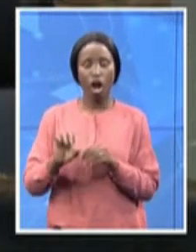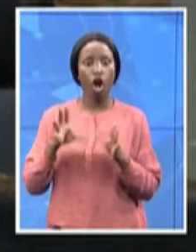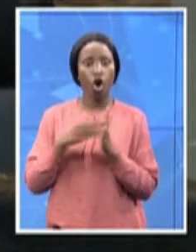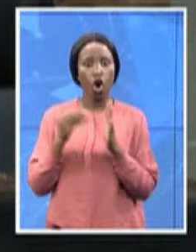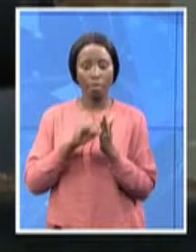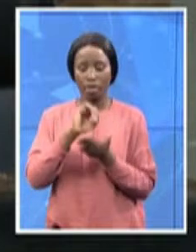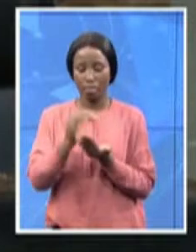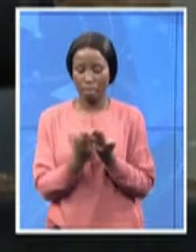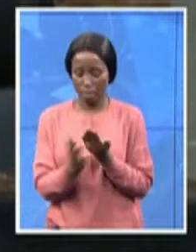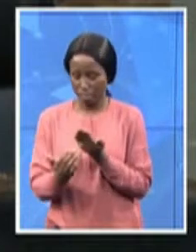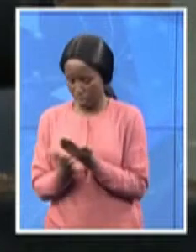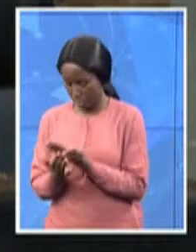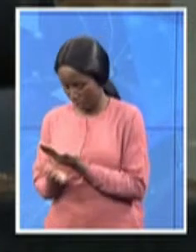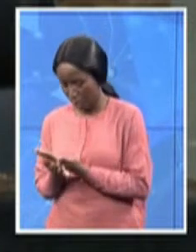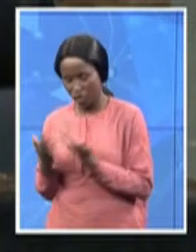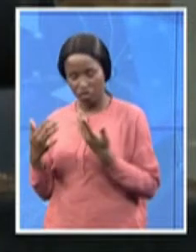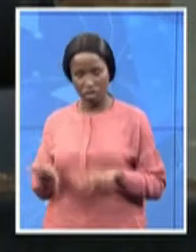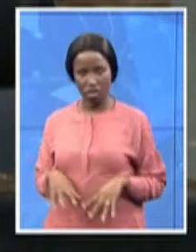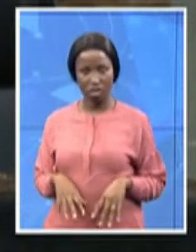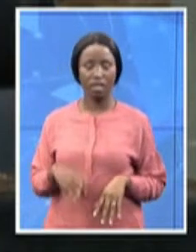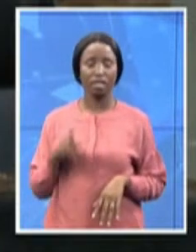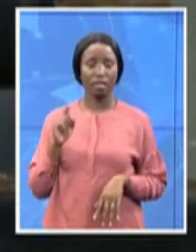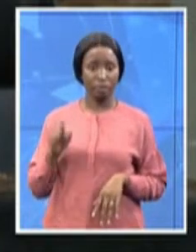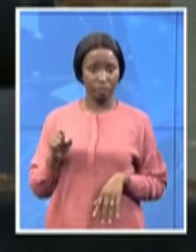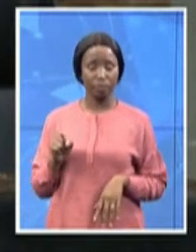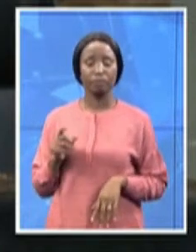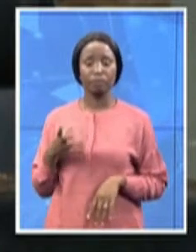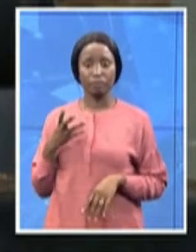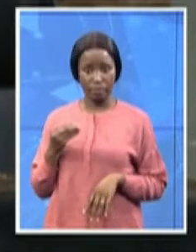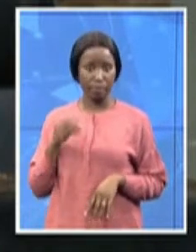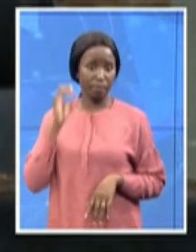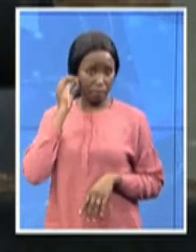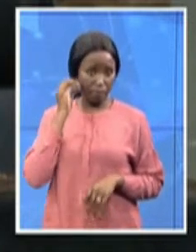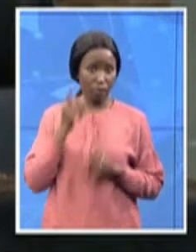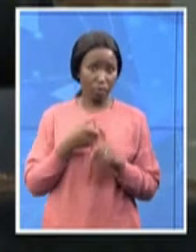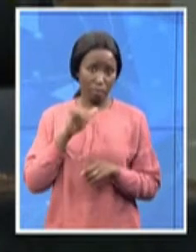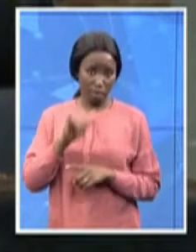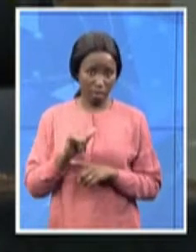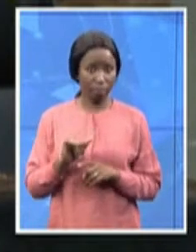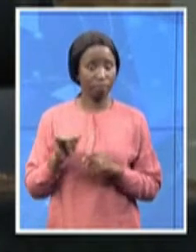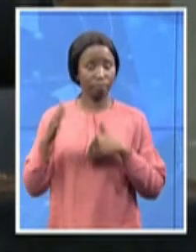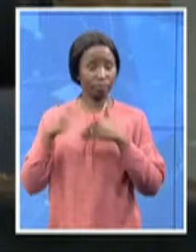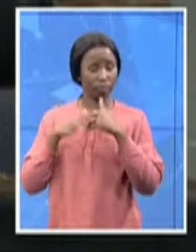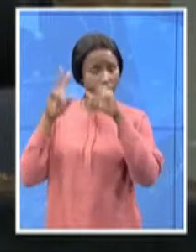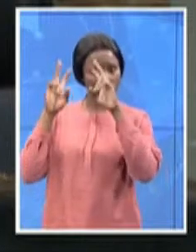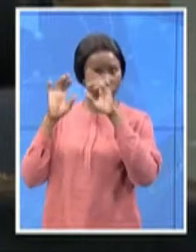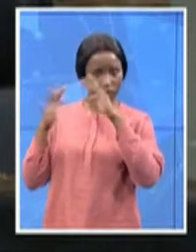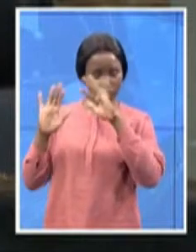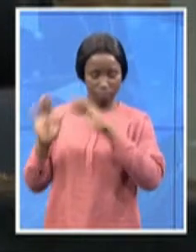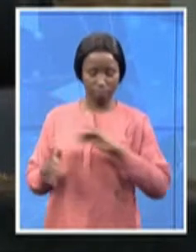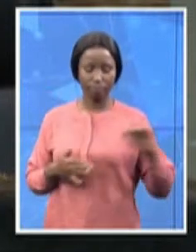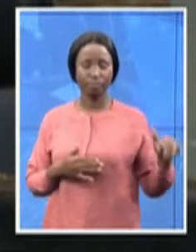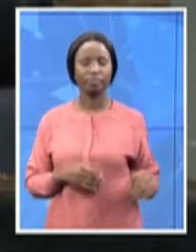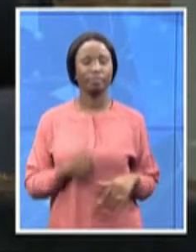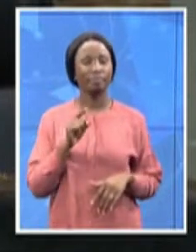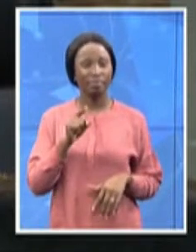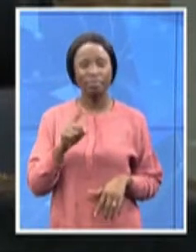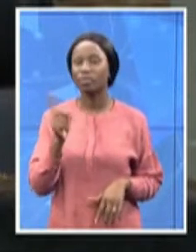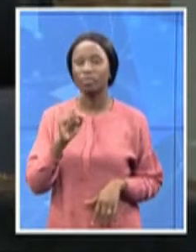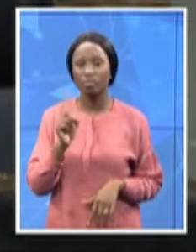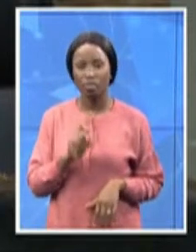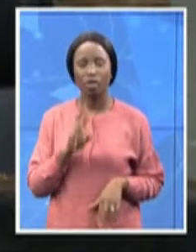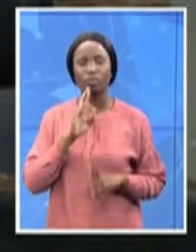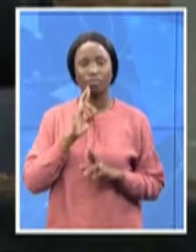metadata in respect thereof," close quote. This was a response to the President's allegations that the emails contained